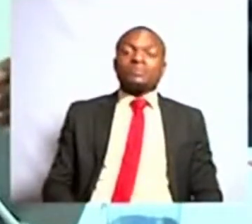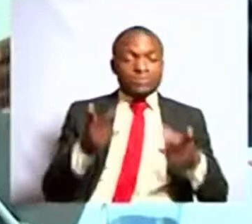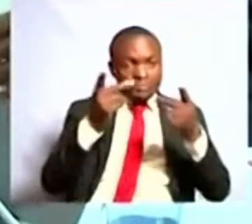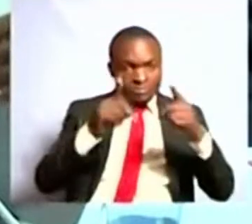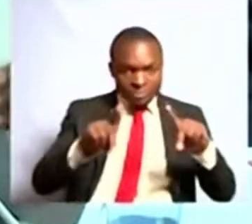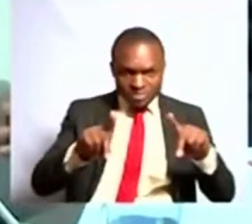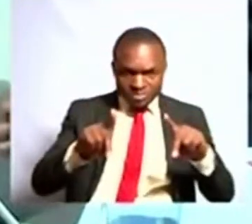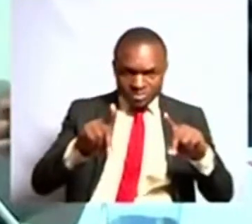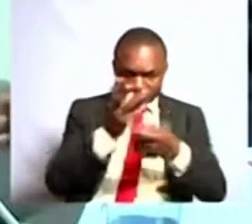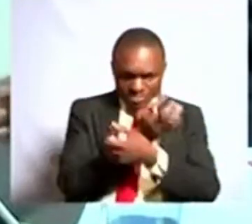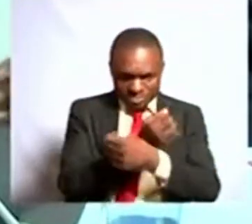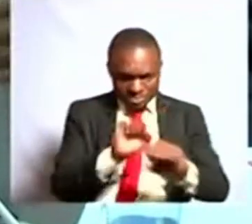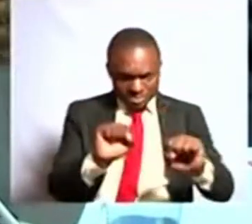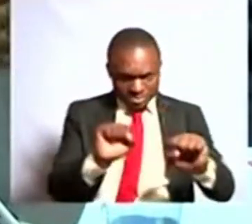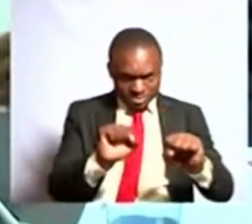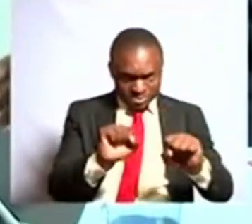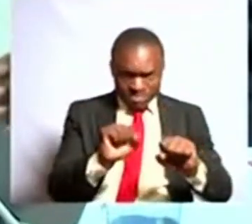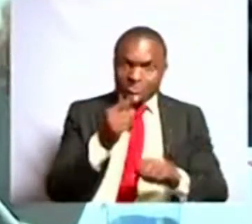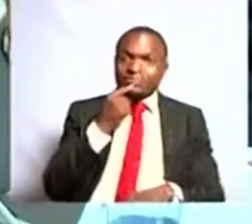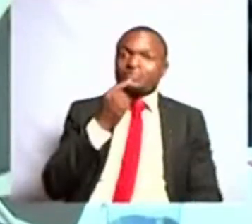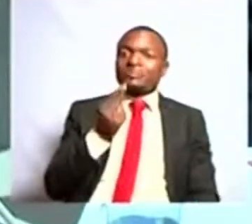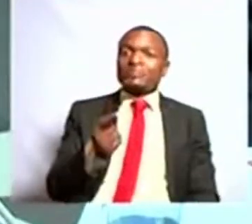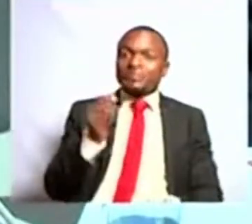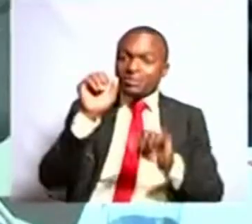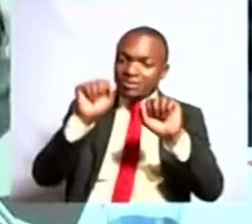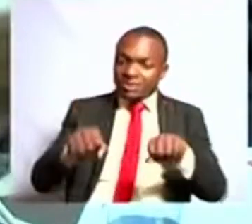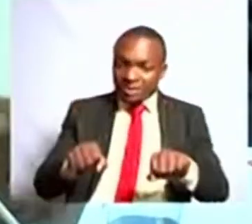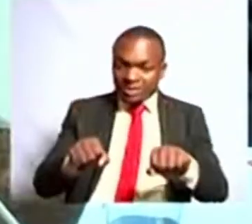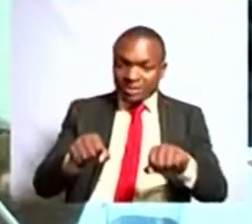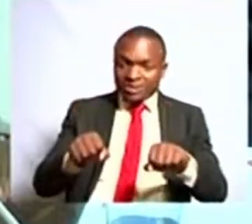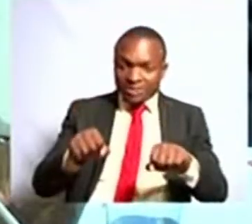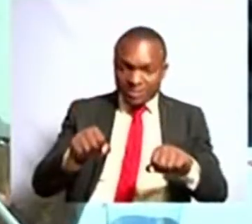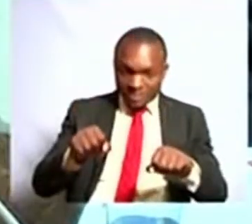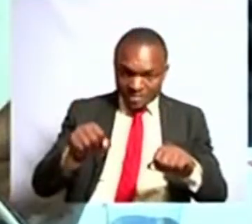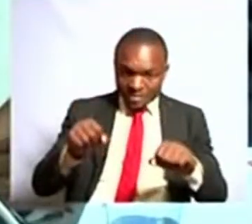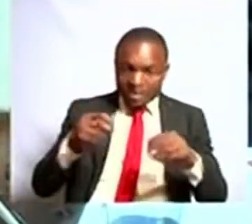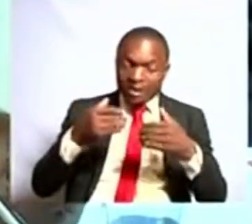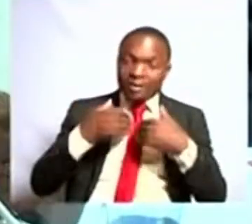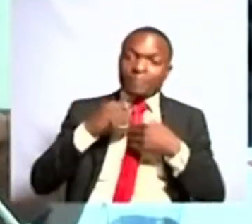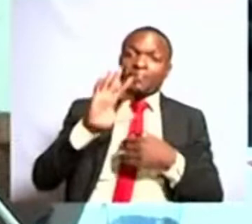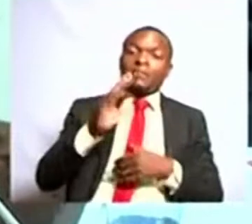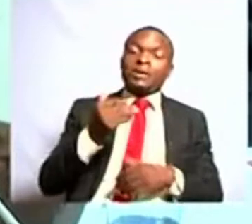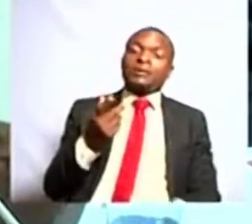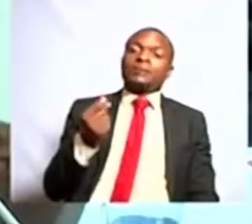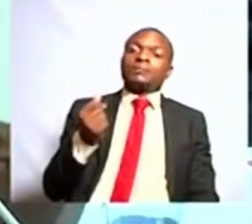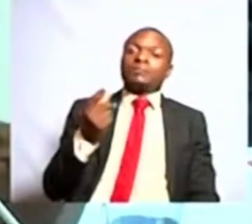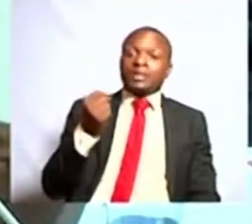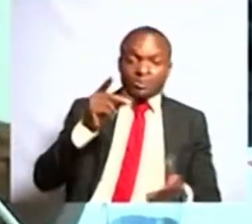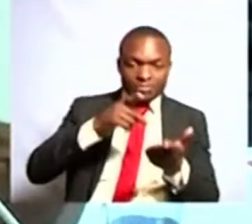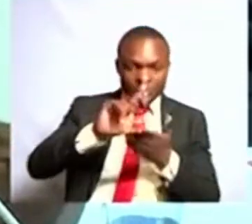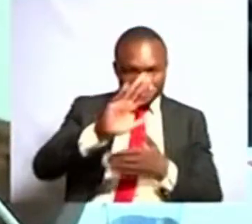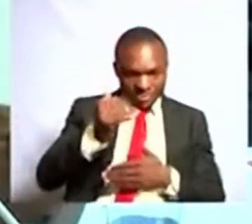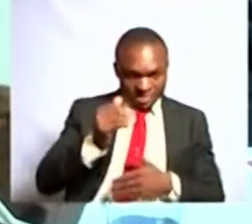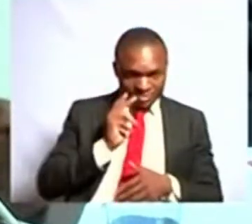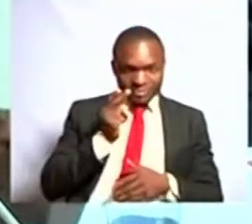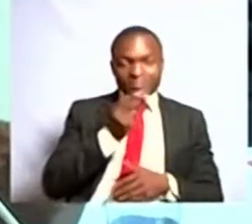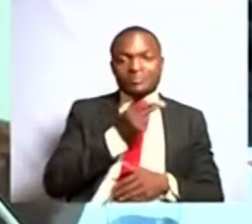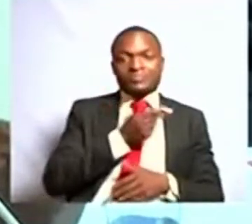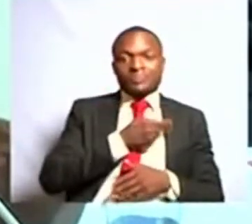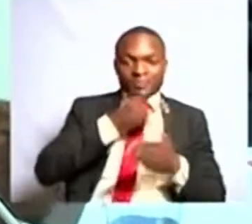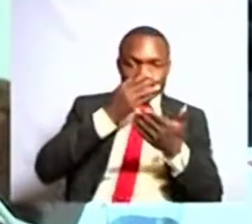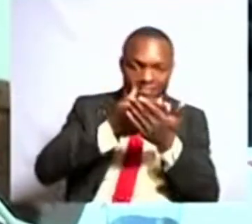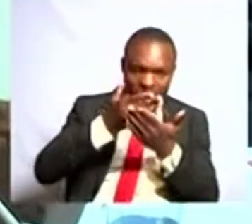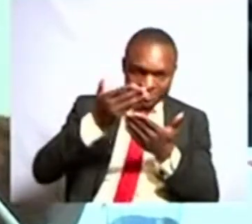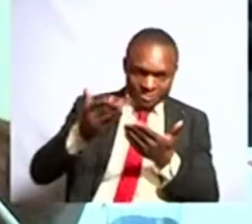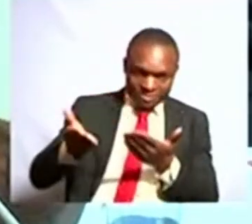When we are remedying it is by saying, can we have back our money? The money was paid back to us, and we